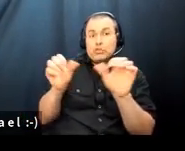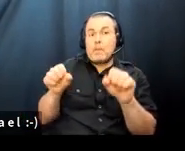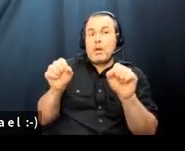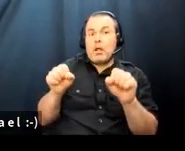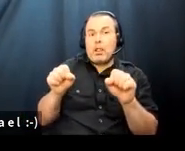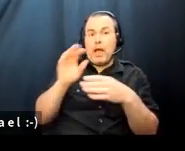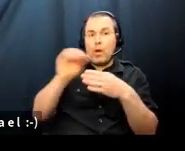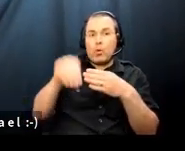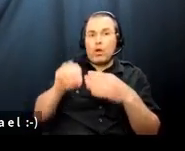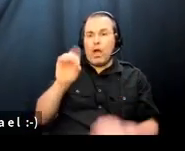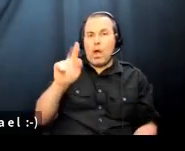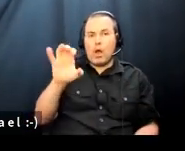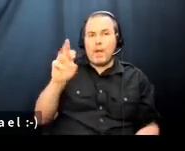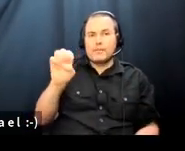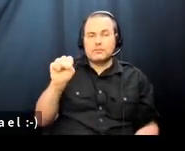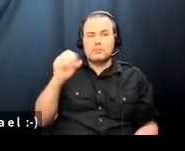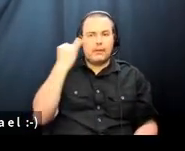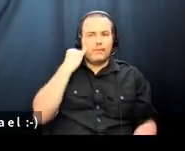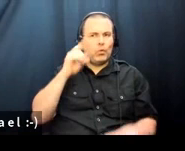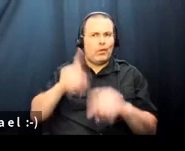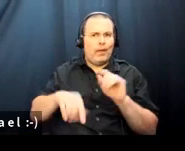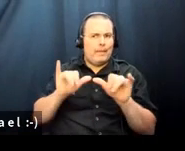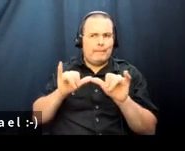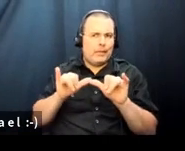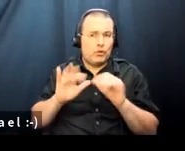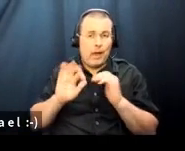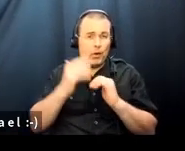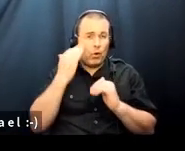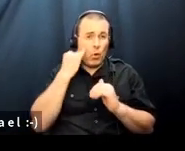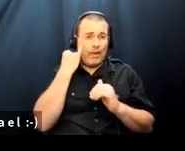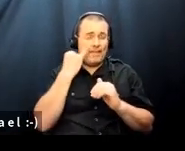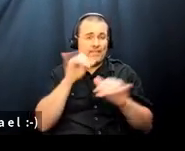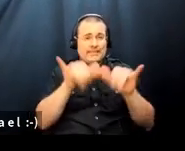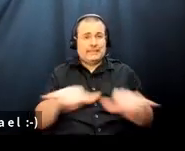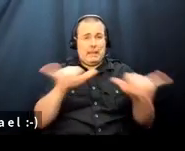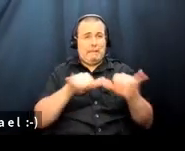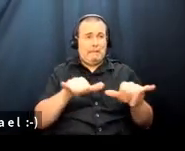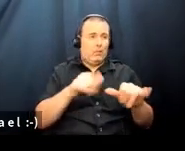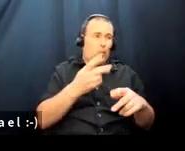it, how do you know whether it's better, worse, or the same?